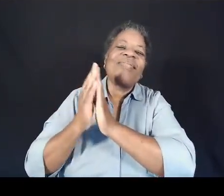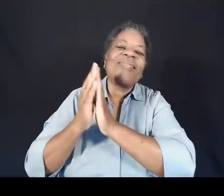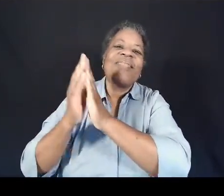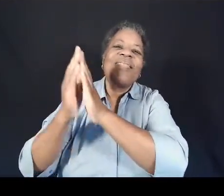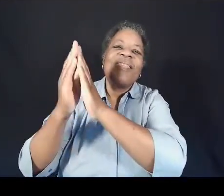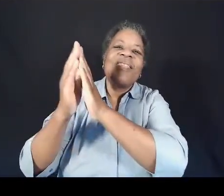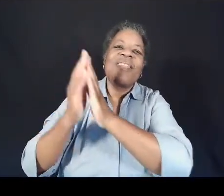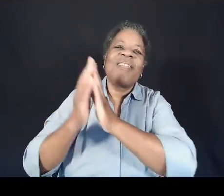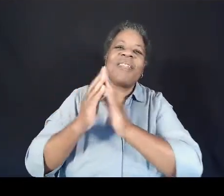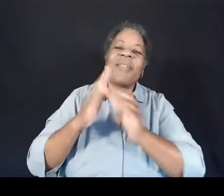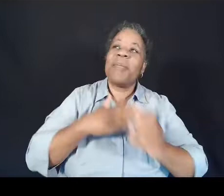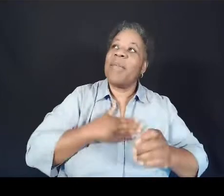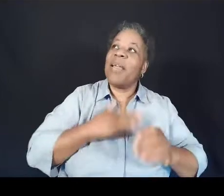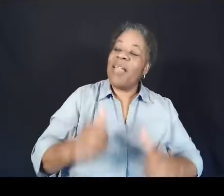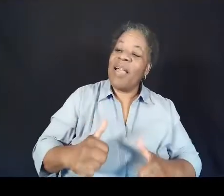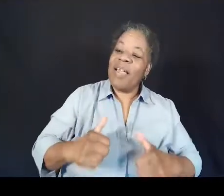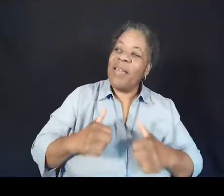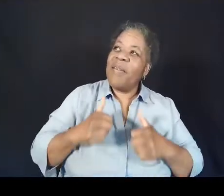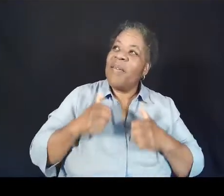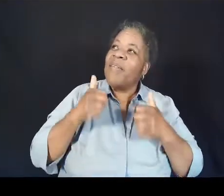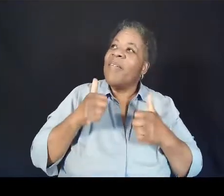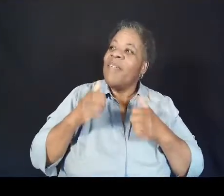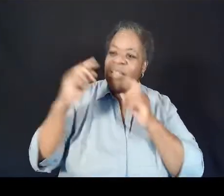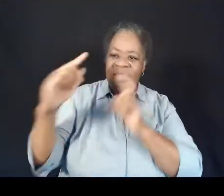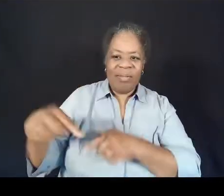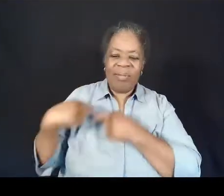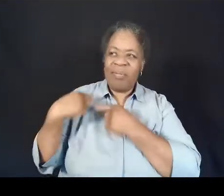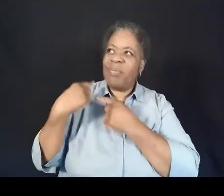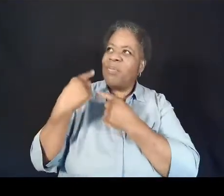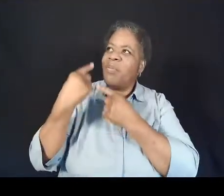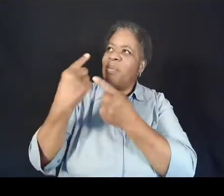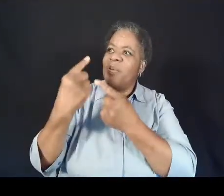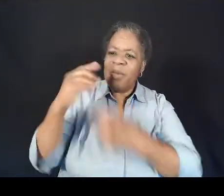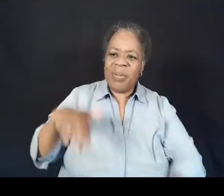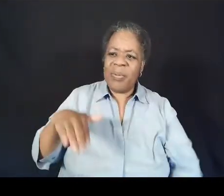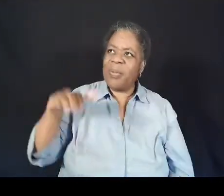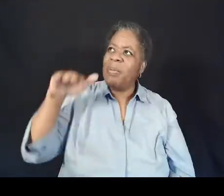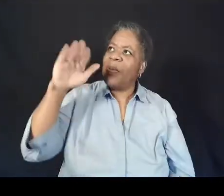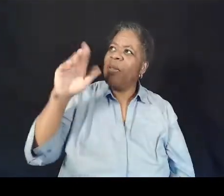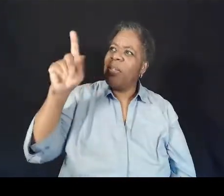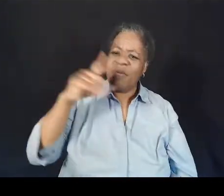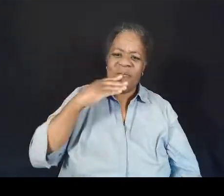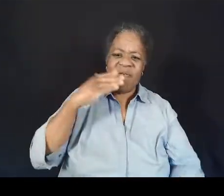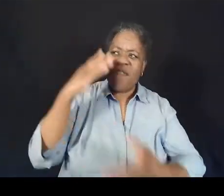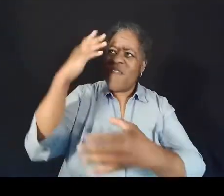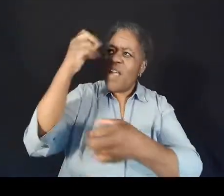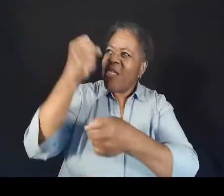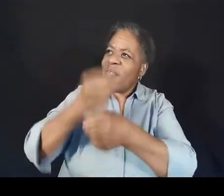Faithful.